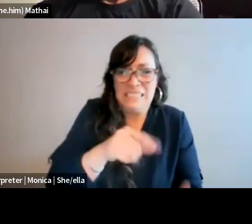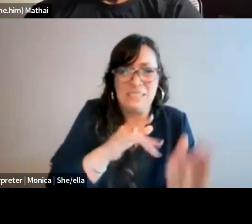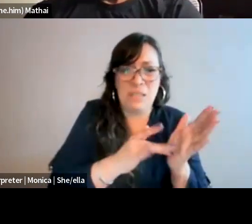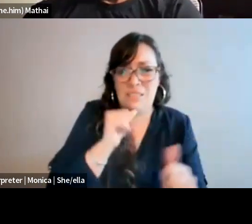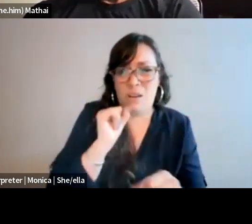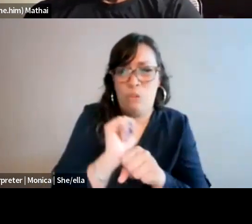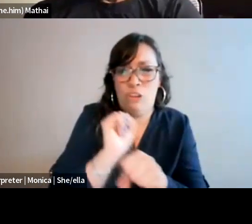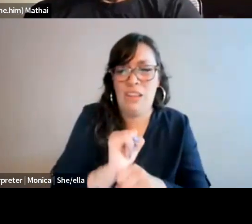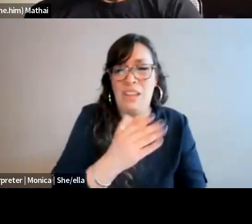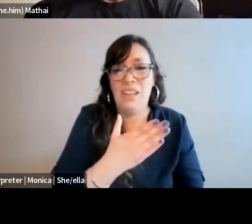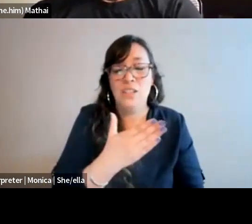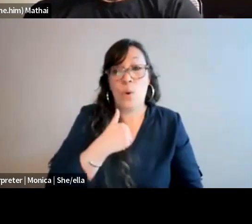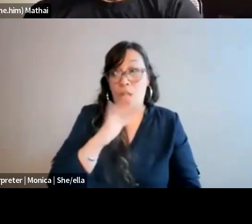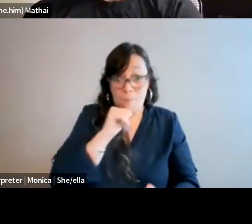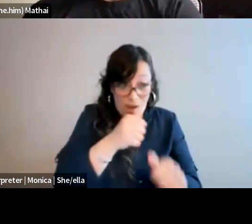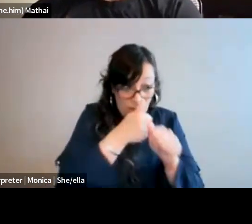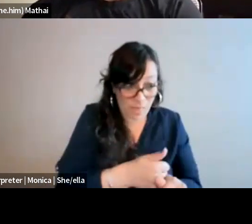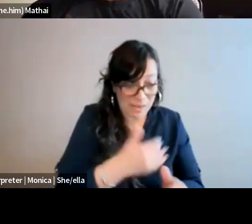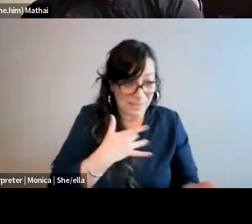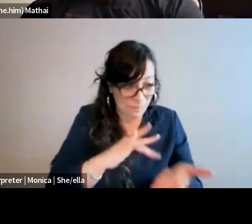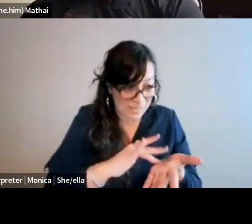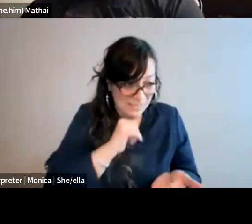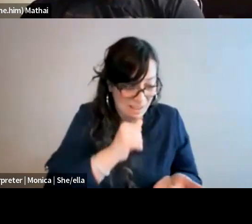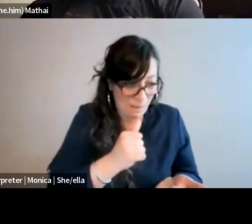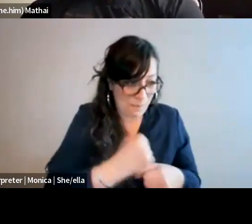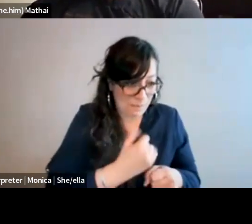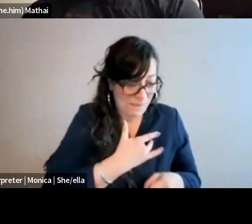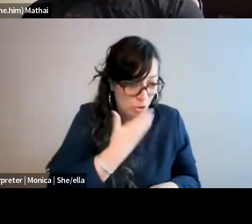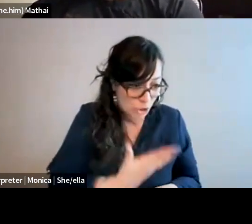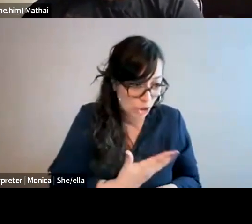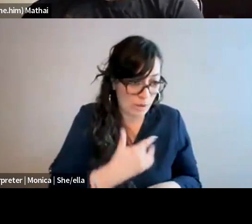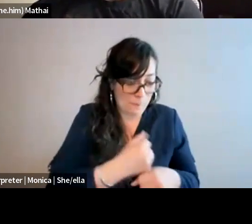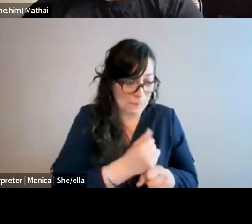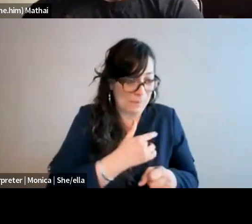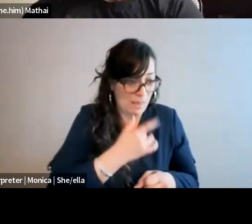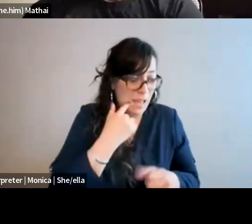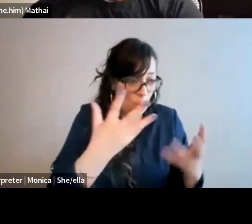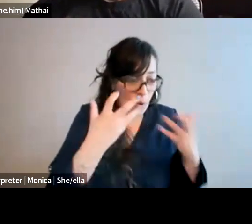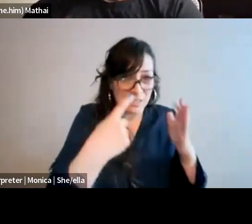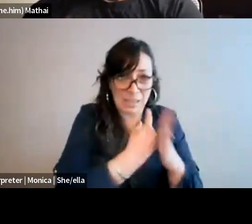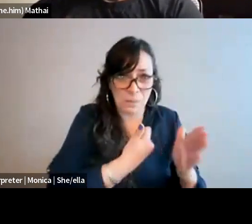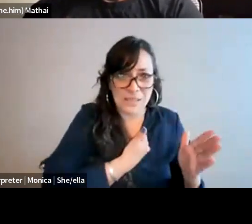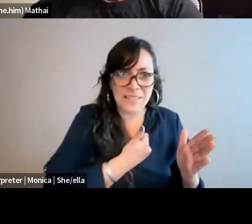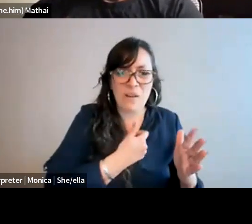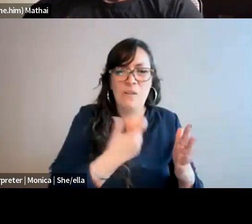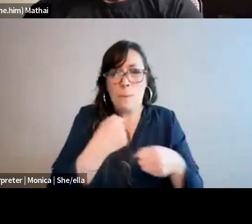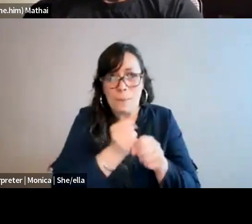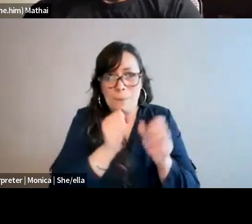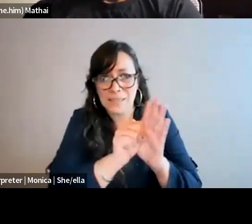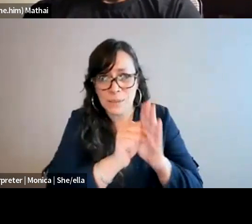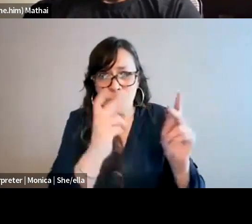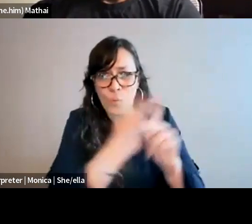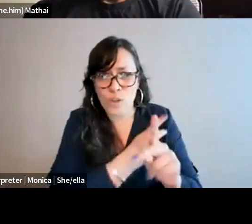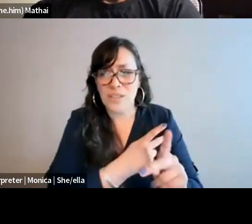right? So being non-compliant around medication that might make you feel, I don't know, suicidal or make your symptoms worse